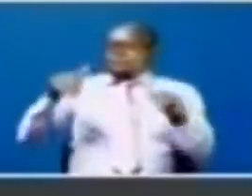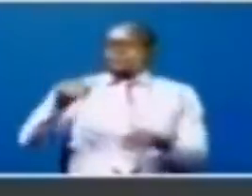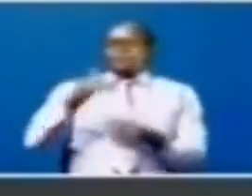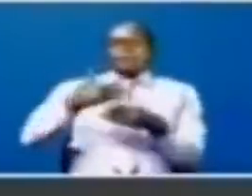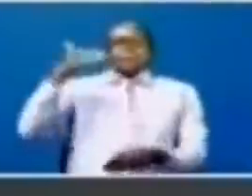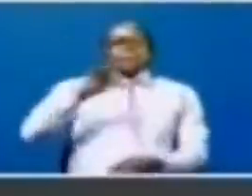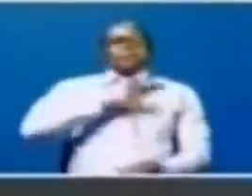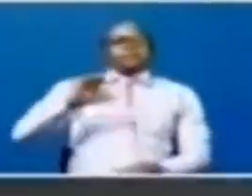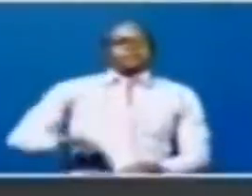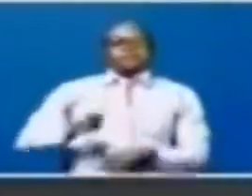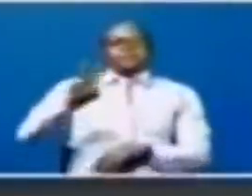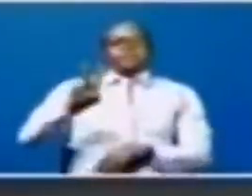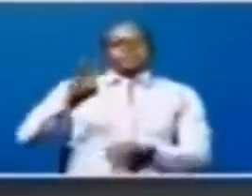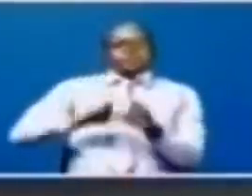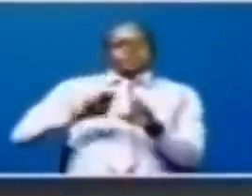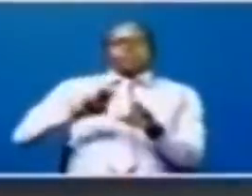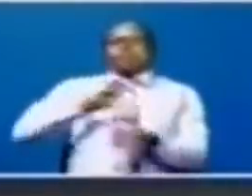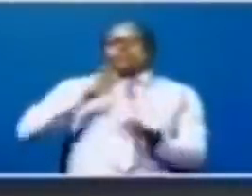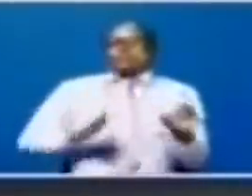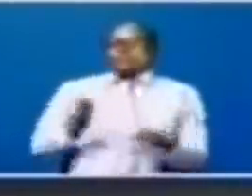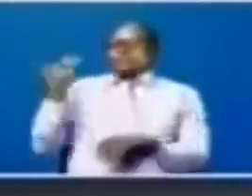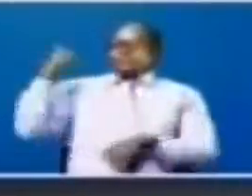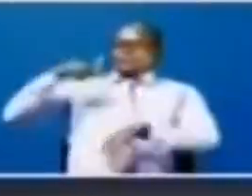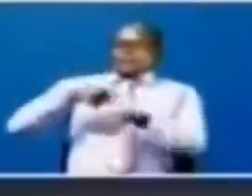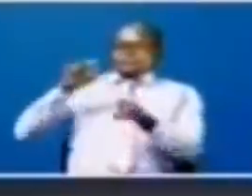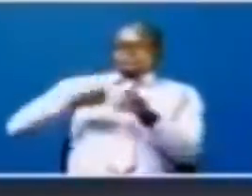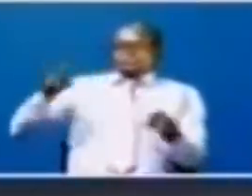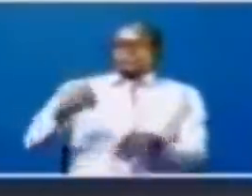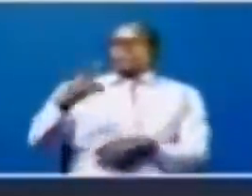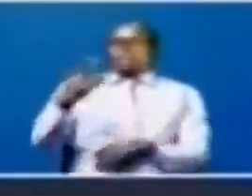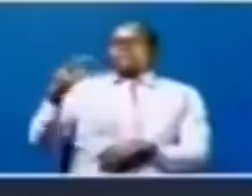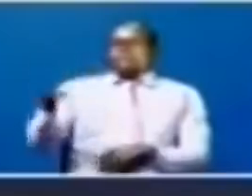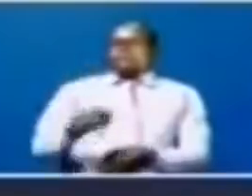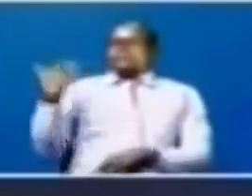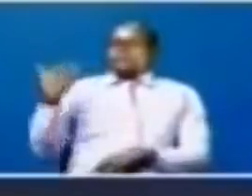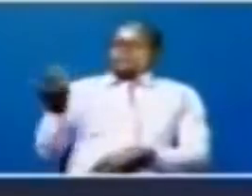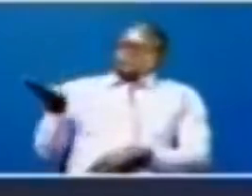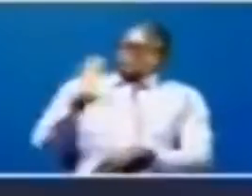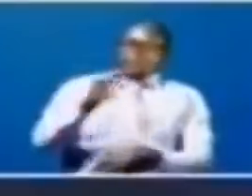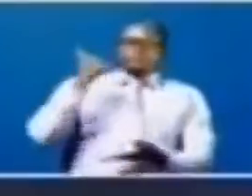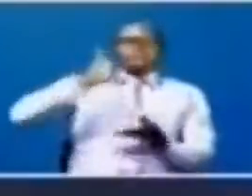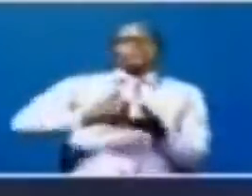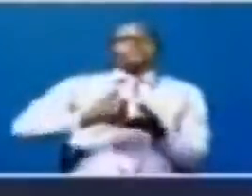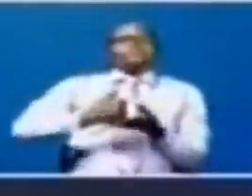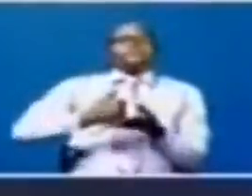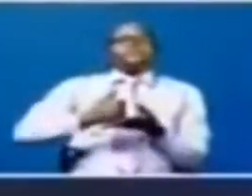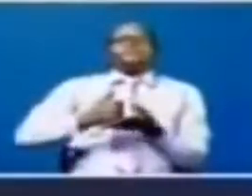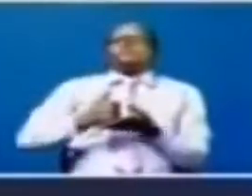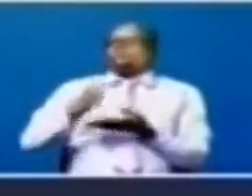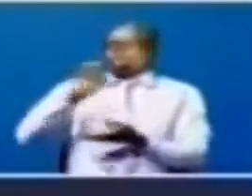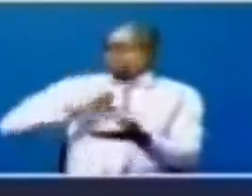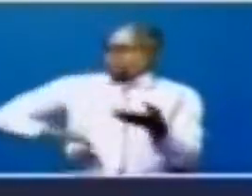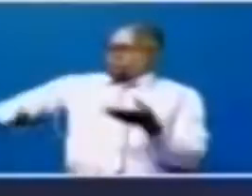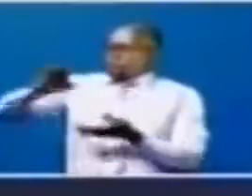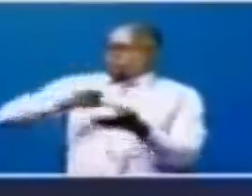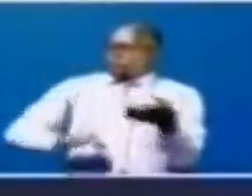Commission, where the two commissioners who spectacularly resigned 4 months ago have sneaked back into office, causing more confusion